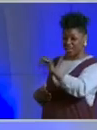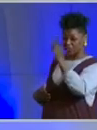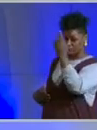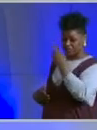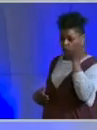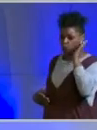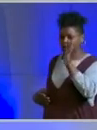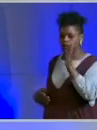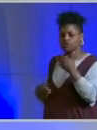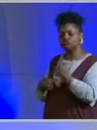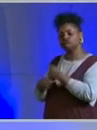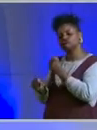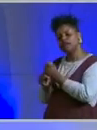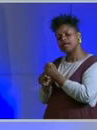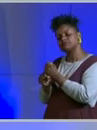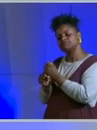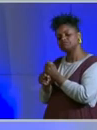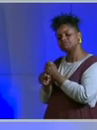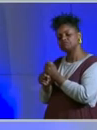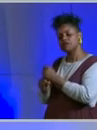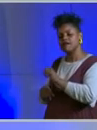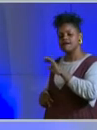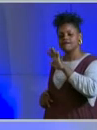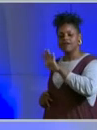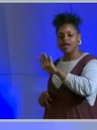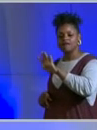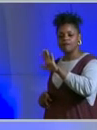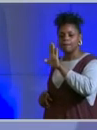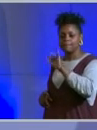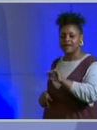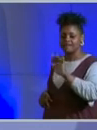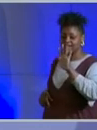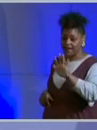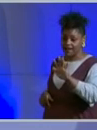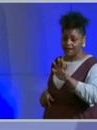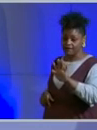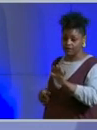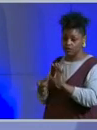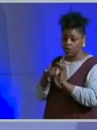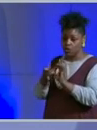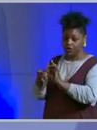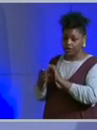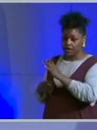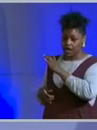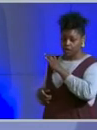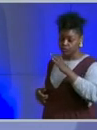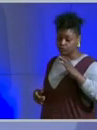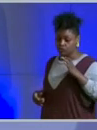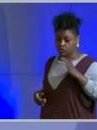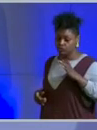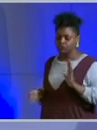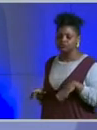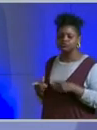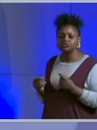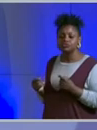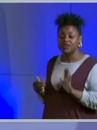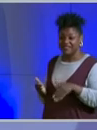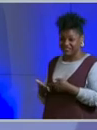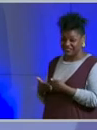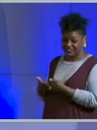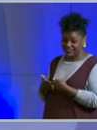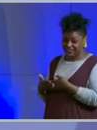will create a Thrive by 5 coordinating council, and part of their work work will be infant and maternal health, but they